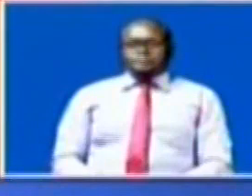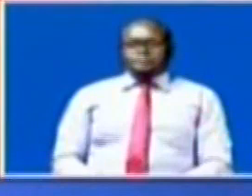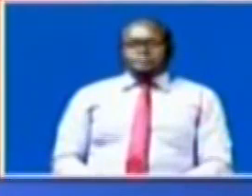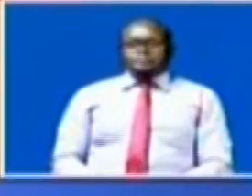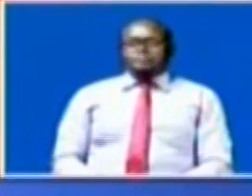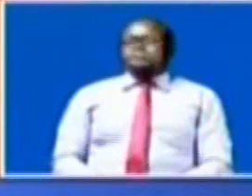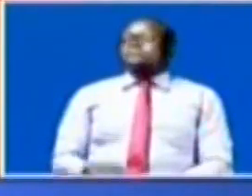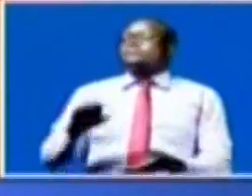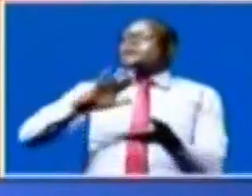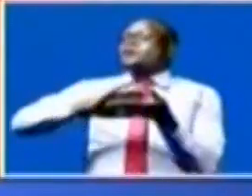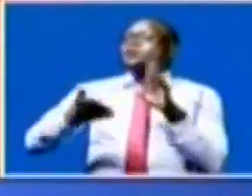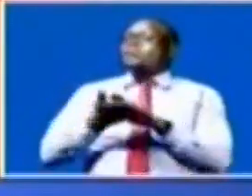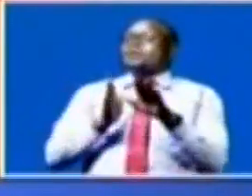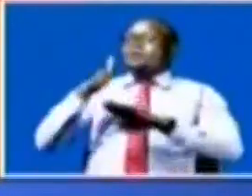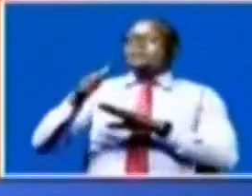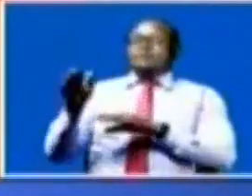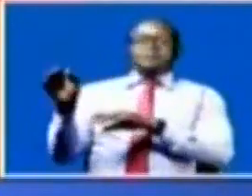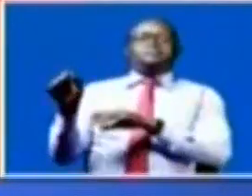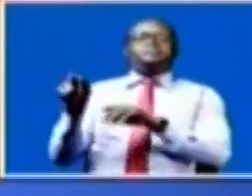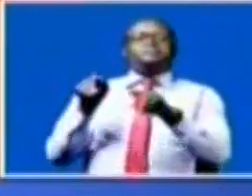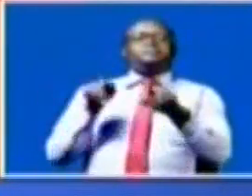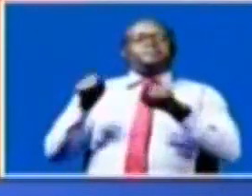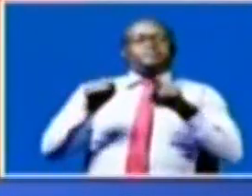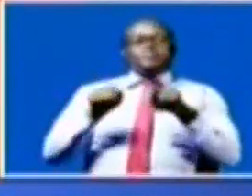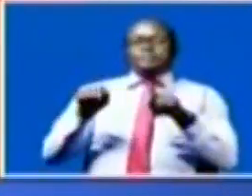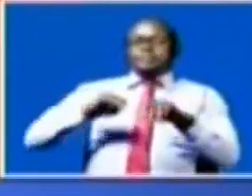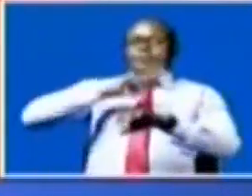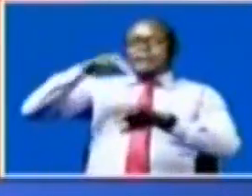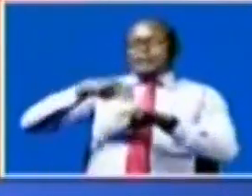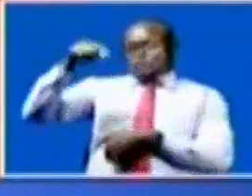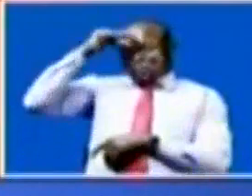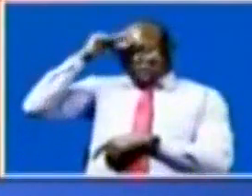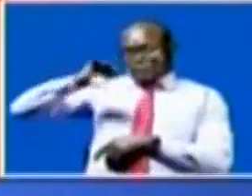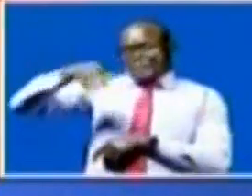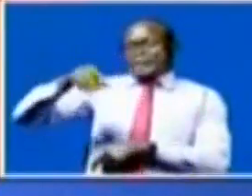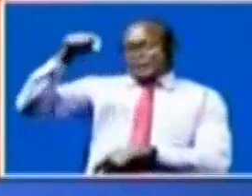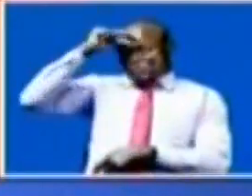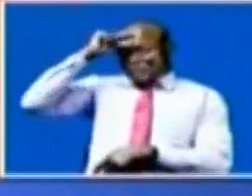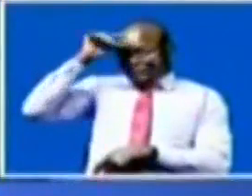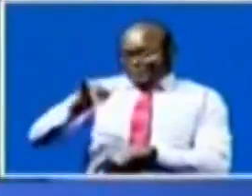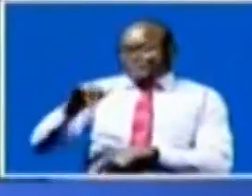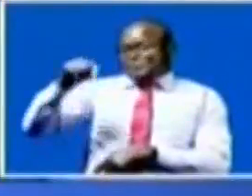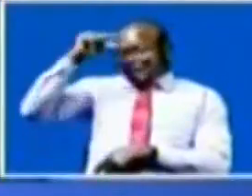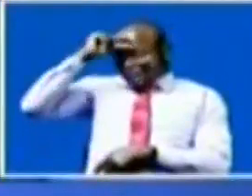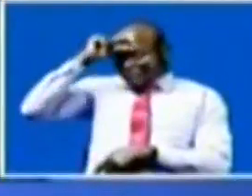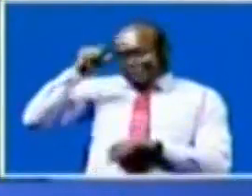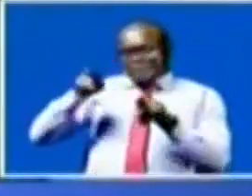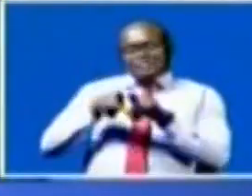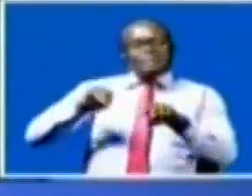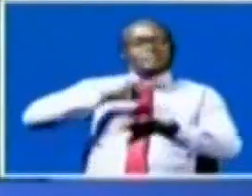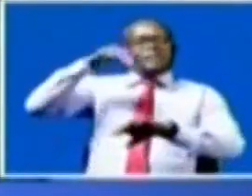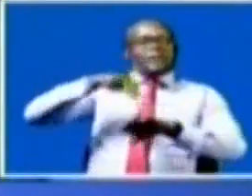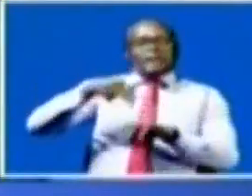There is nobody over-regulating the national government. The county government is a government like the national